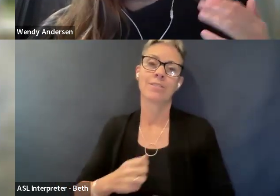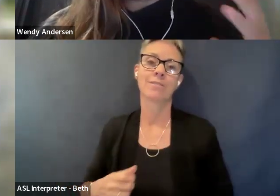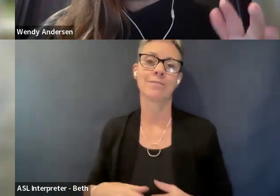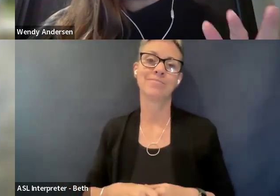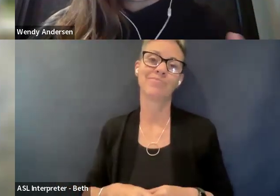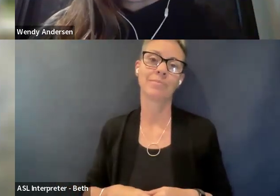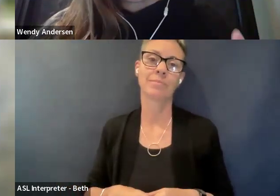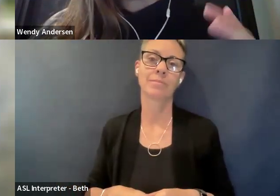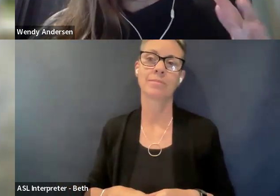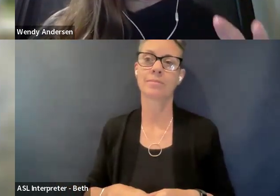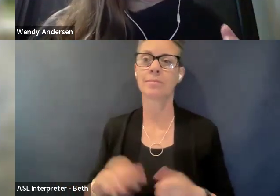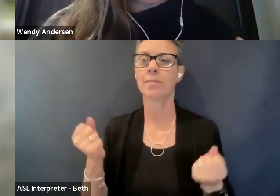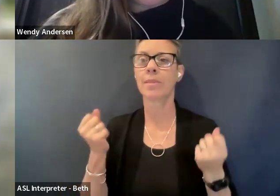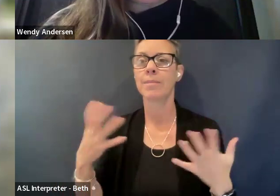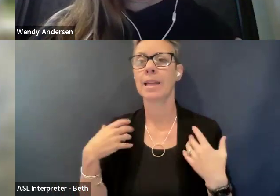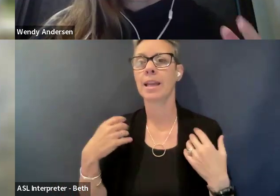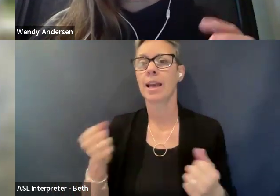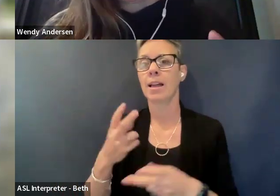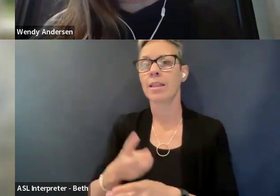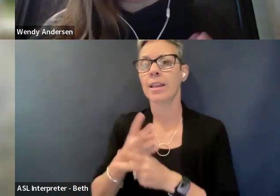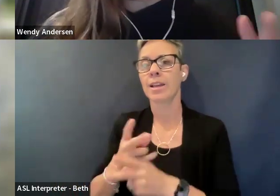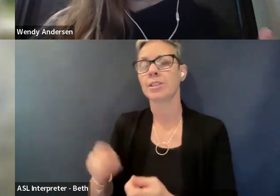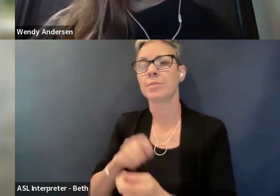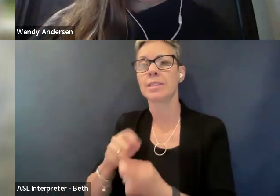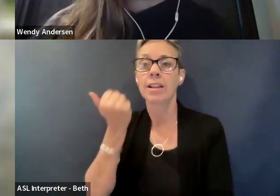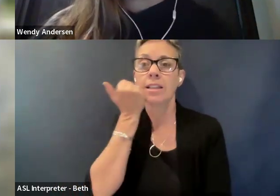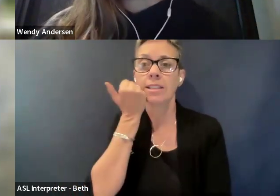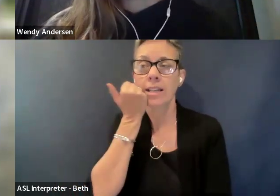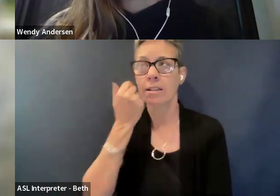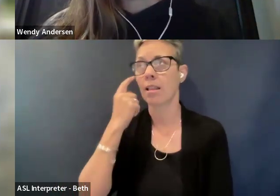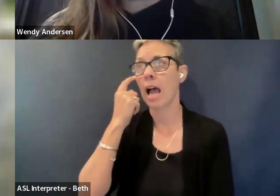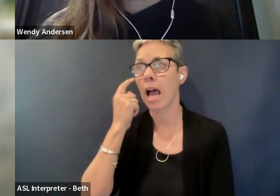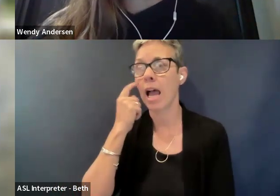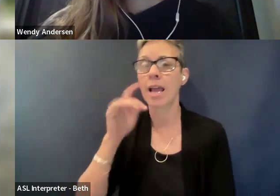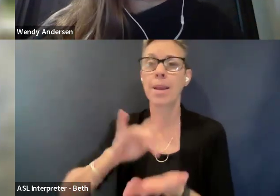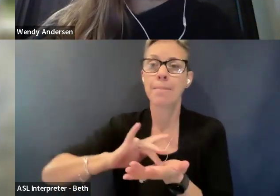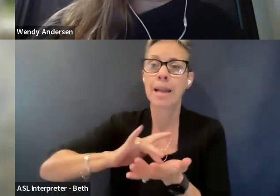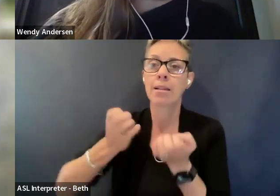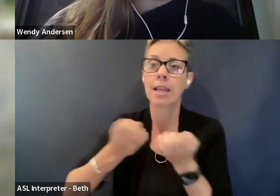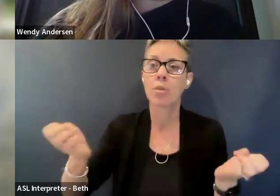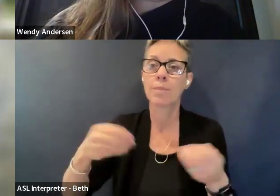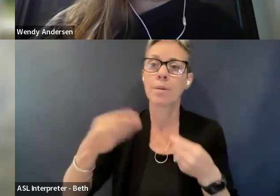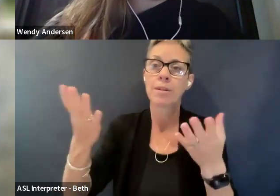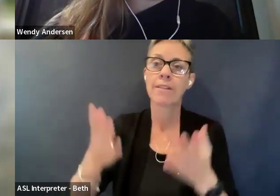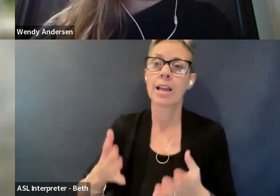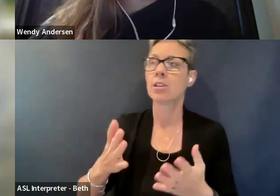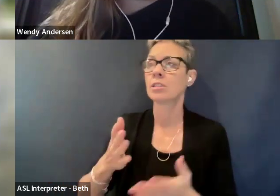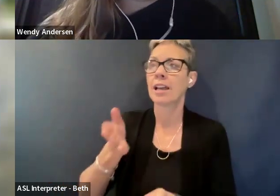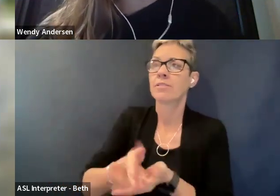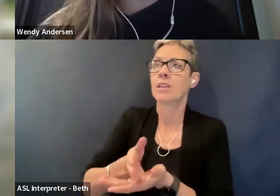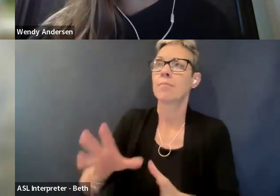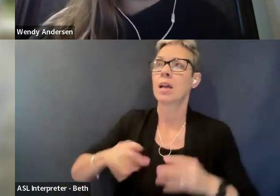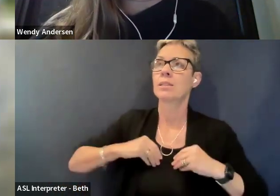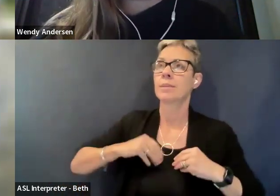Also, many healthcare, specifically dental, eye, medical equipment providers have stopped taking Medicaid, and it can be